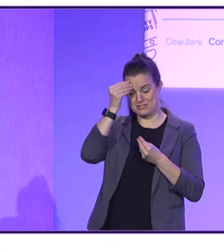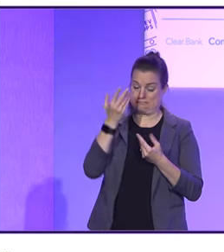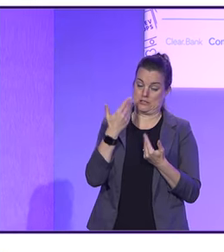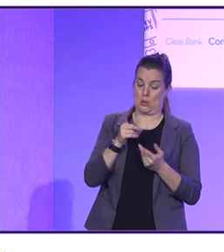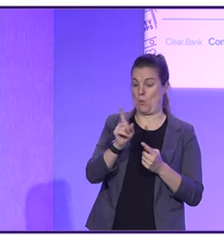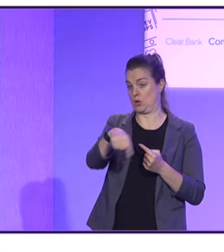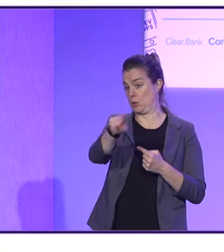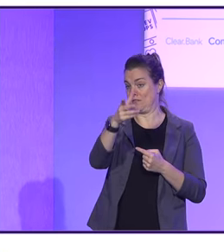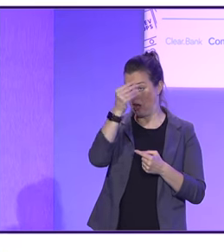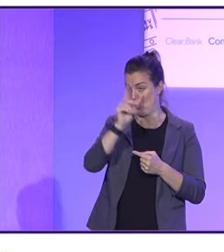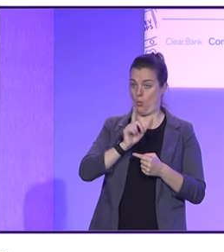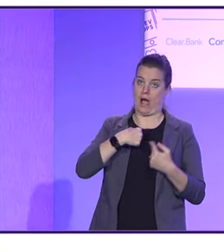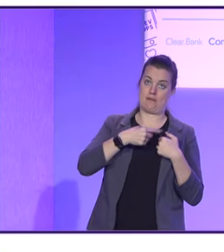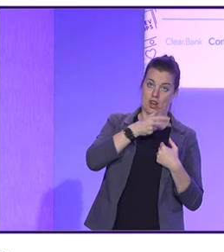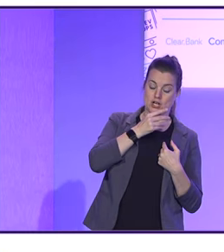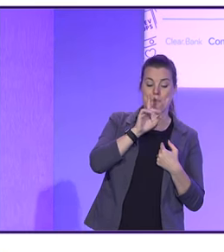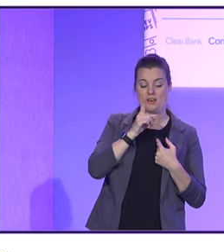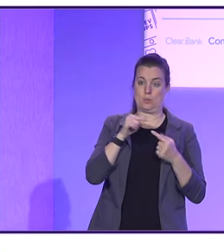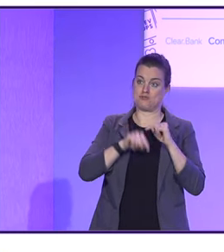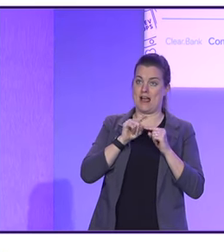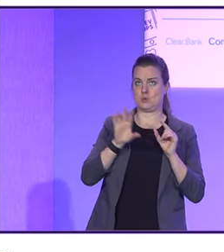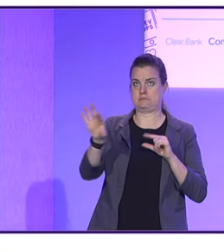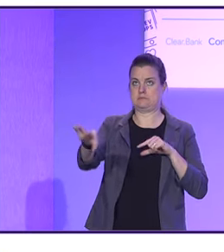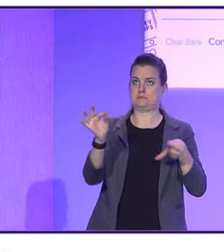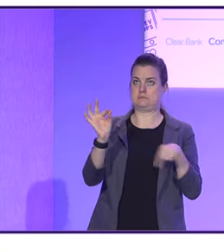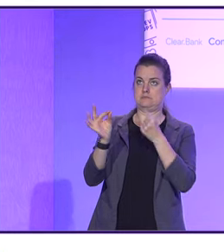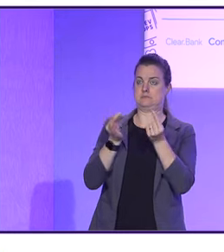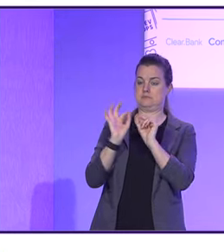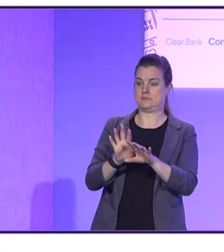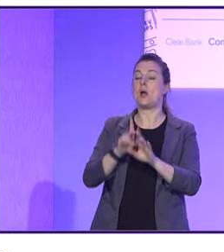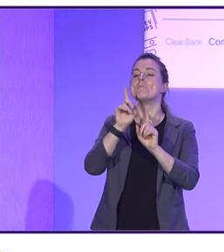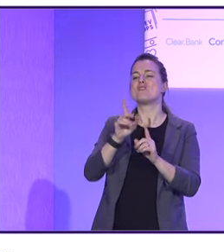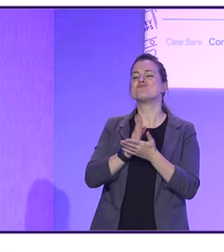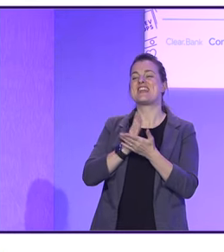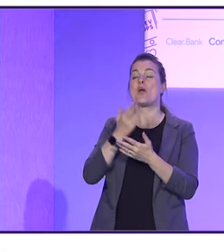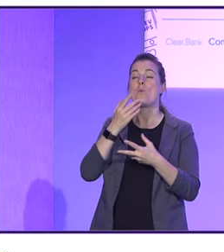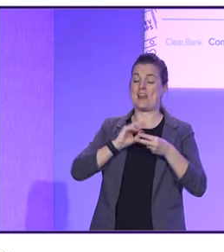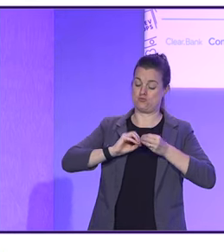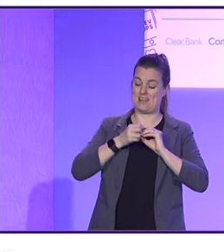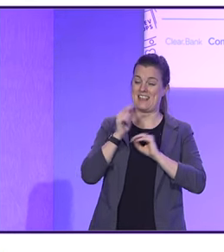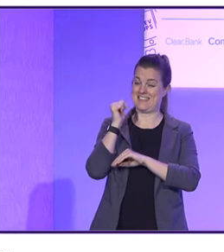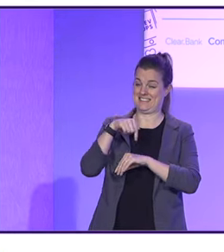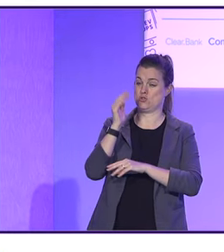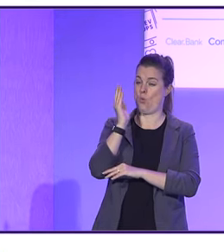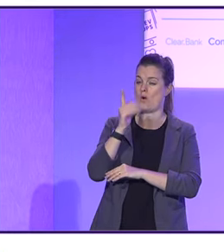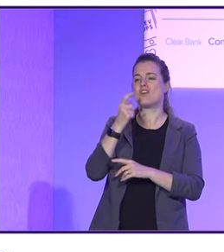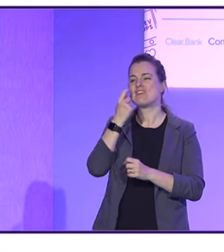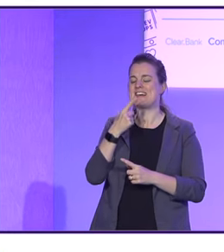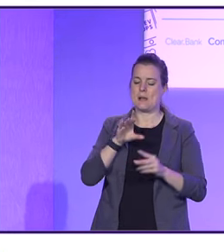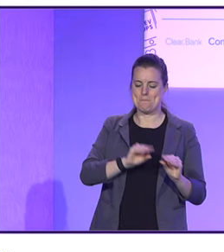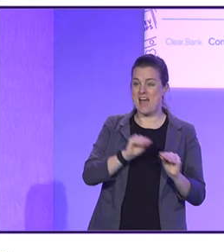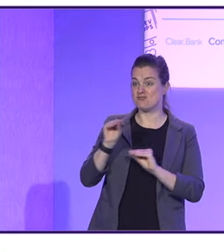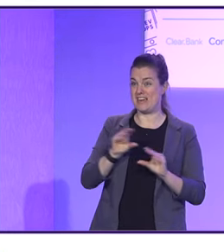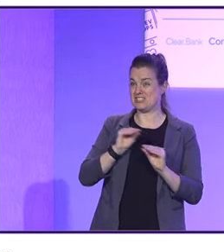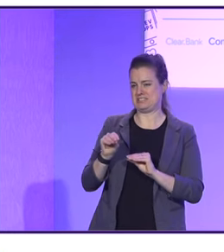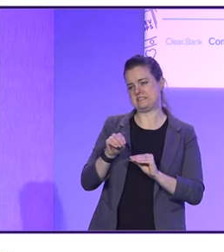learned, but here is an attempt at calling some of them out. So one that I learned really while I was doing this talk is that migrations are a fact of life for